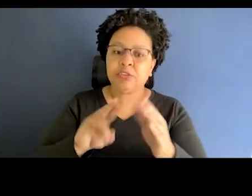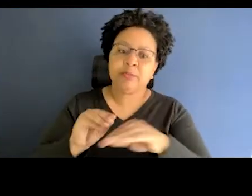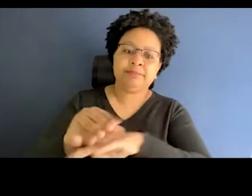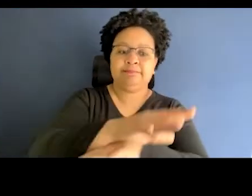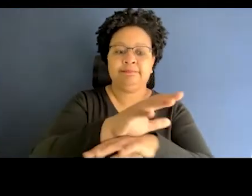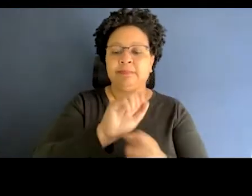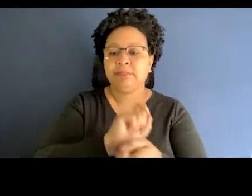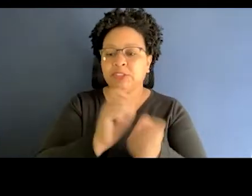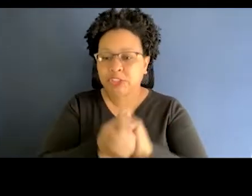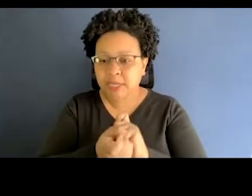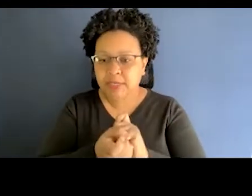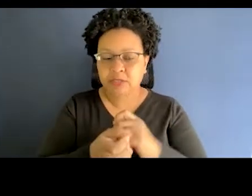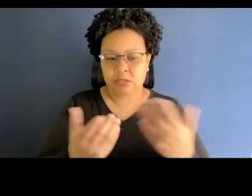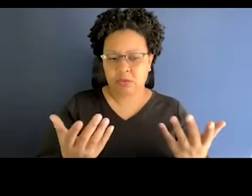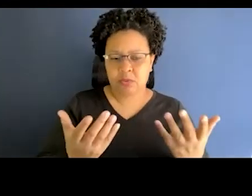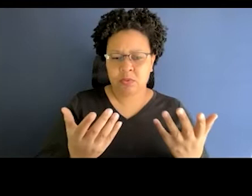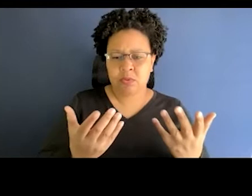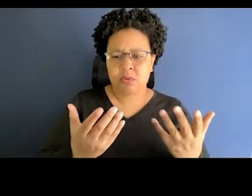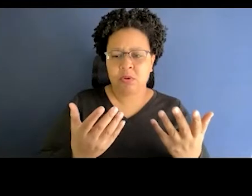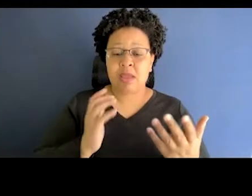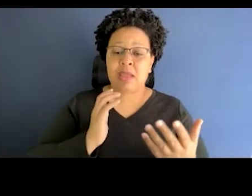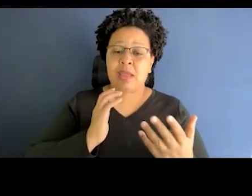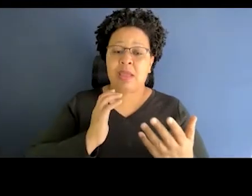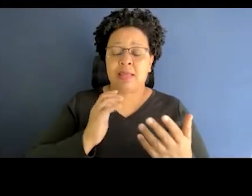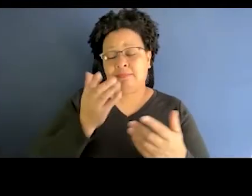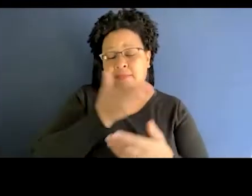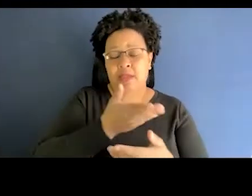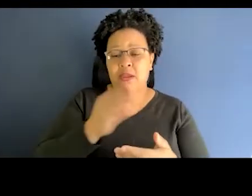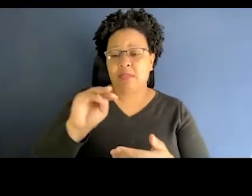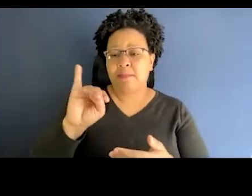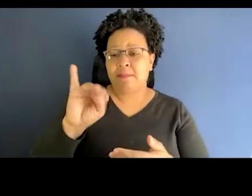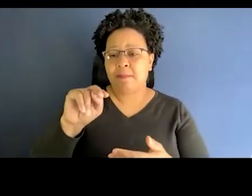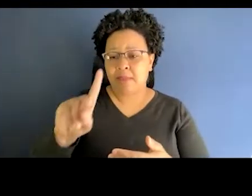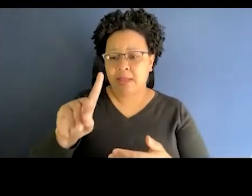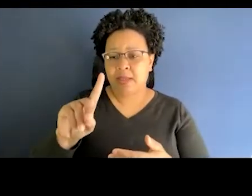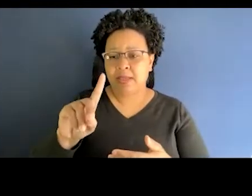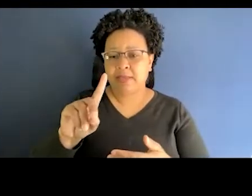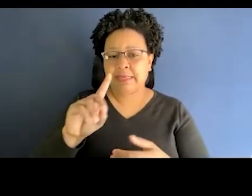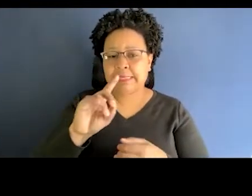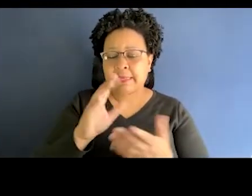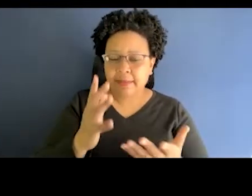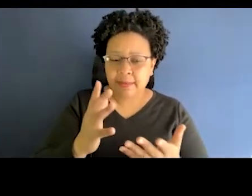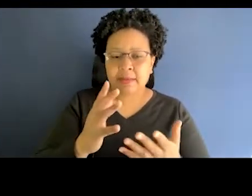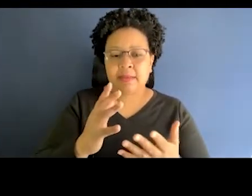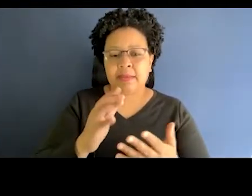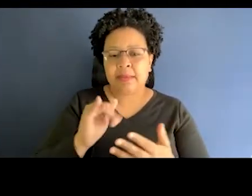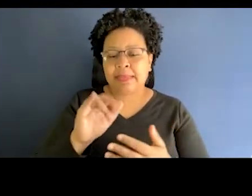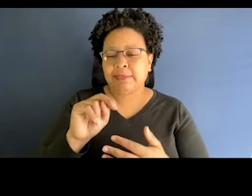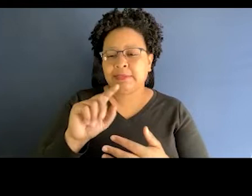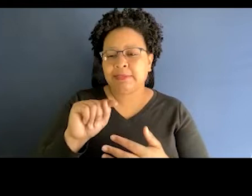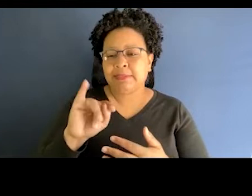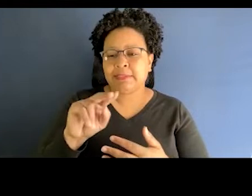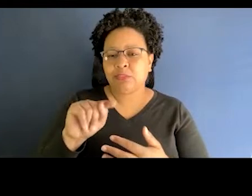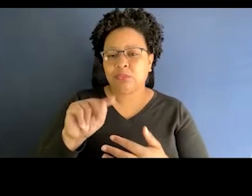are we at the Mind Institute in Sacramento taking the information and making it into programs